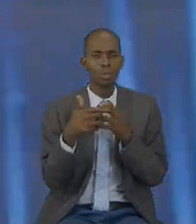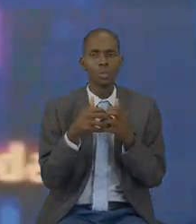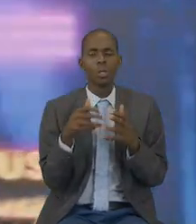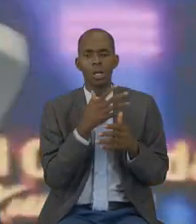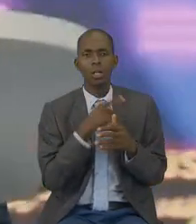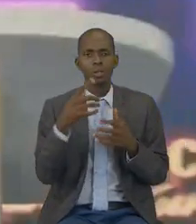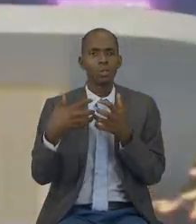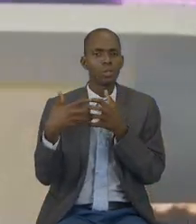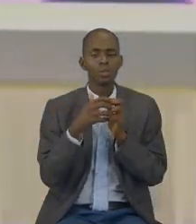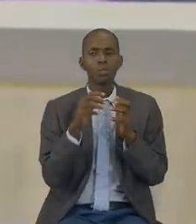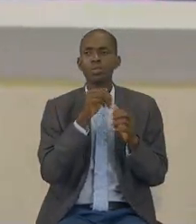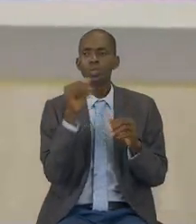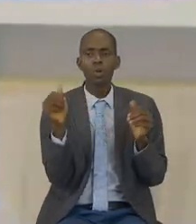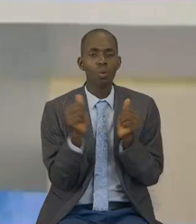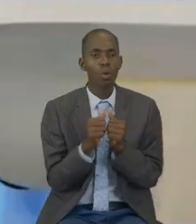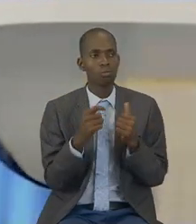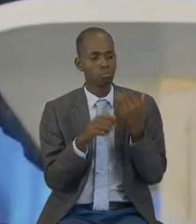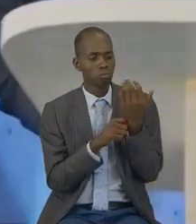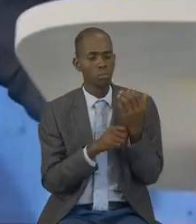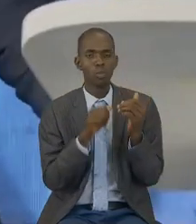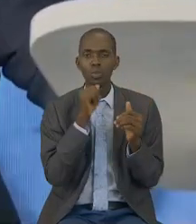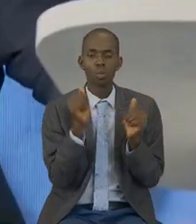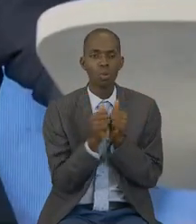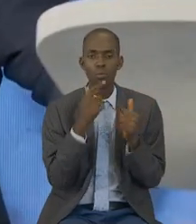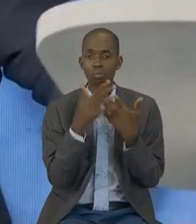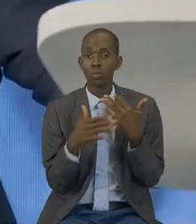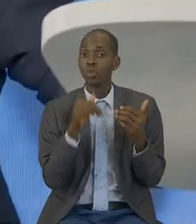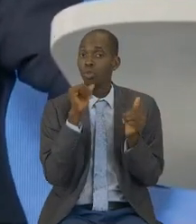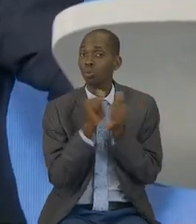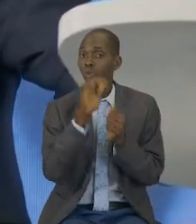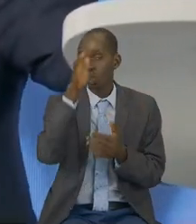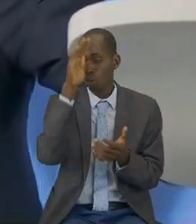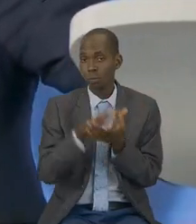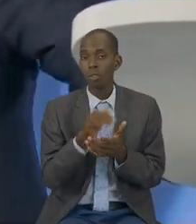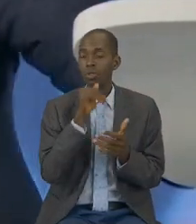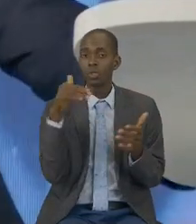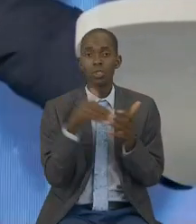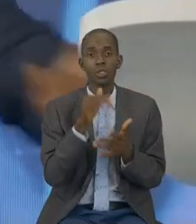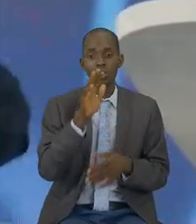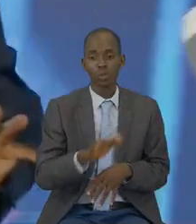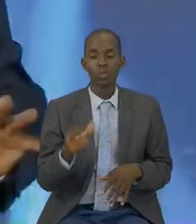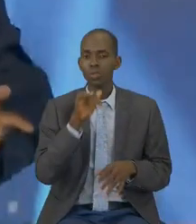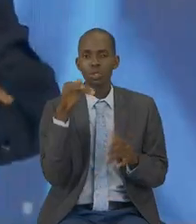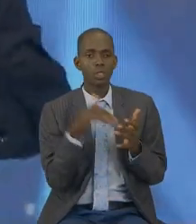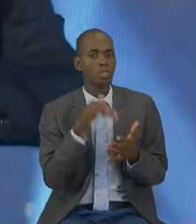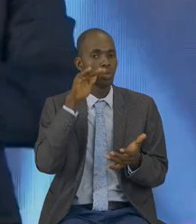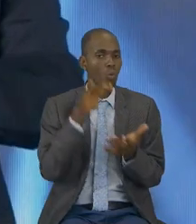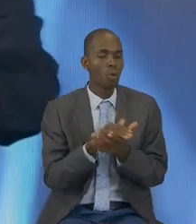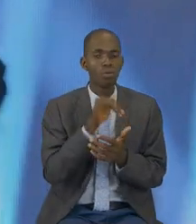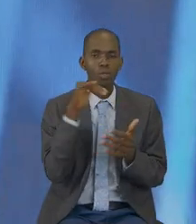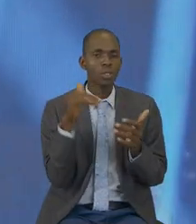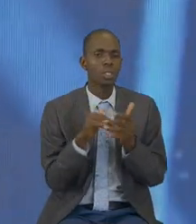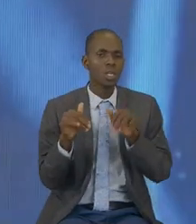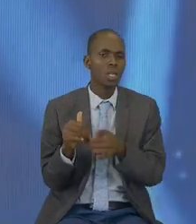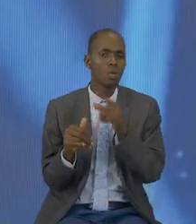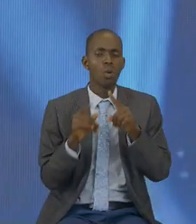and you wrestle not with flesh and blood, not with your husband, not with the children, not with the wife, not with anybody. You